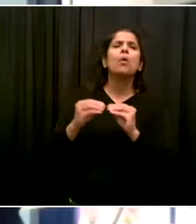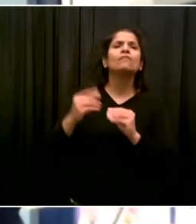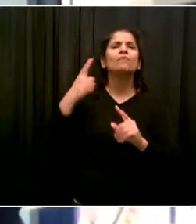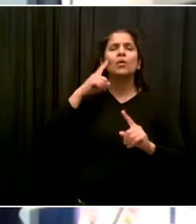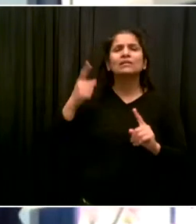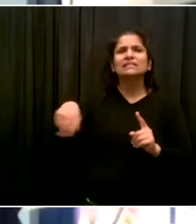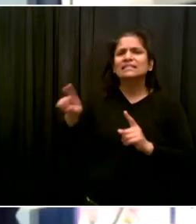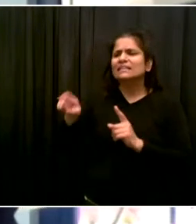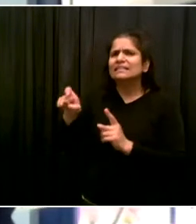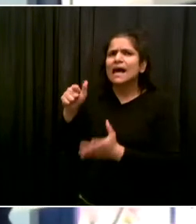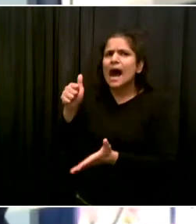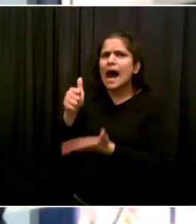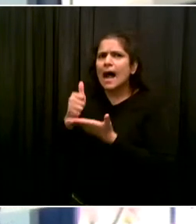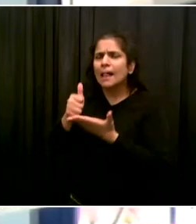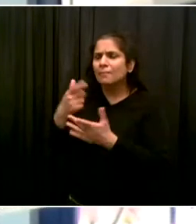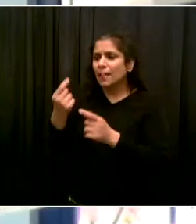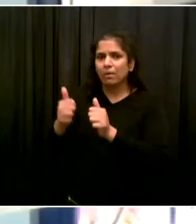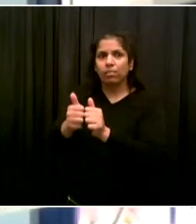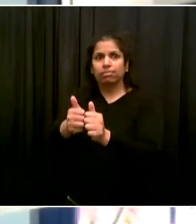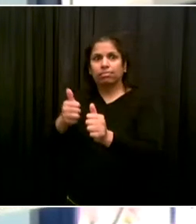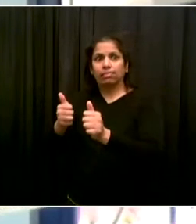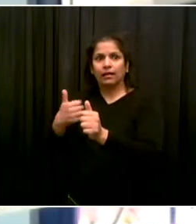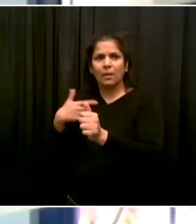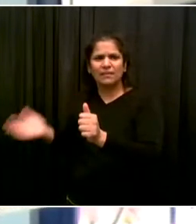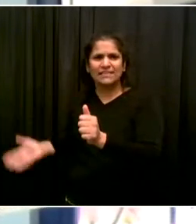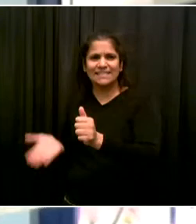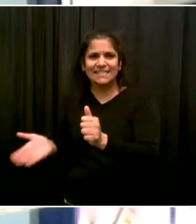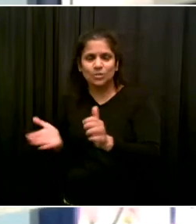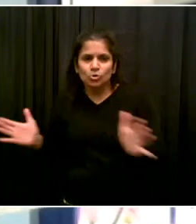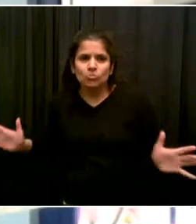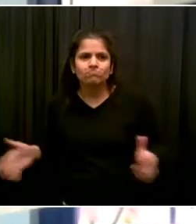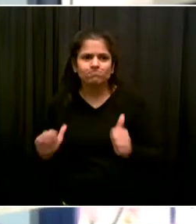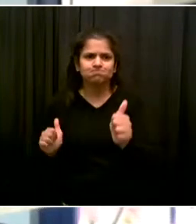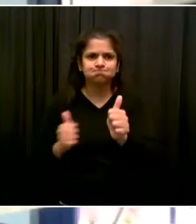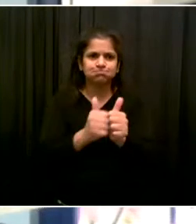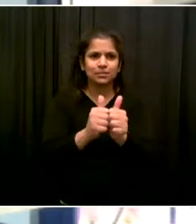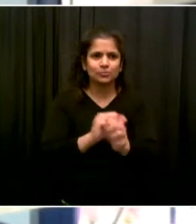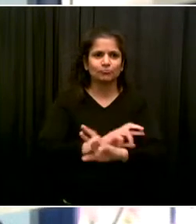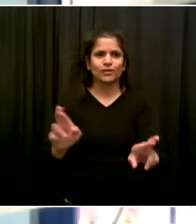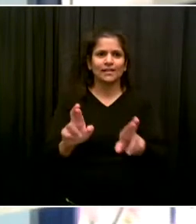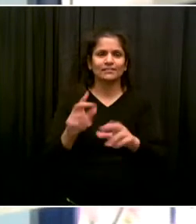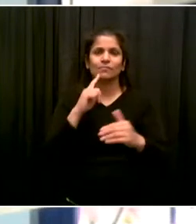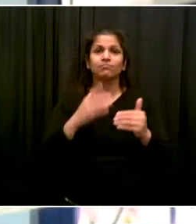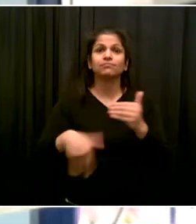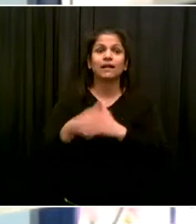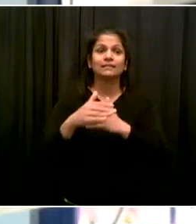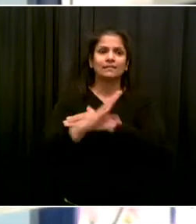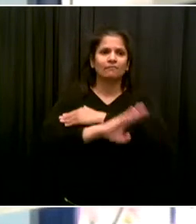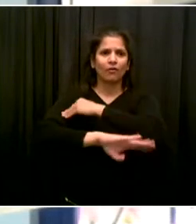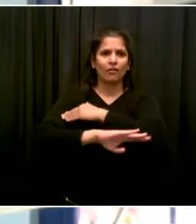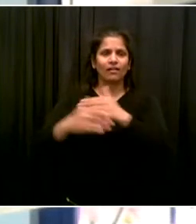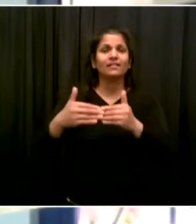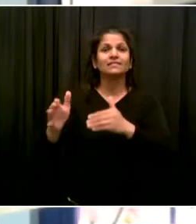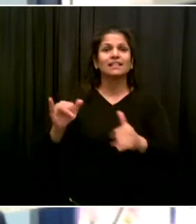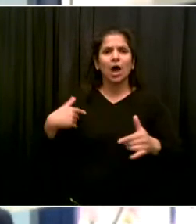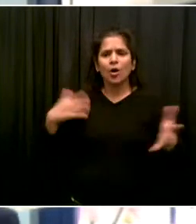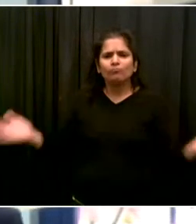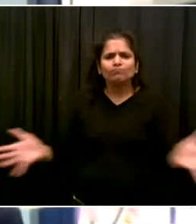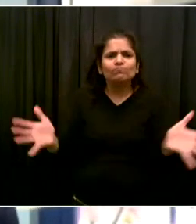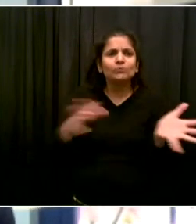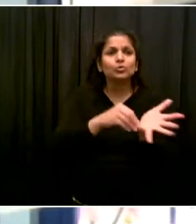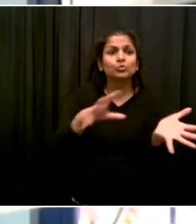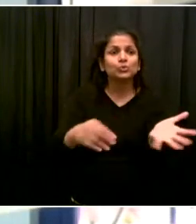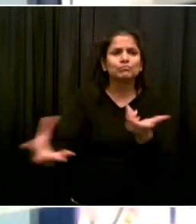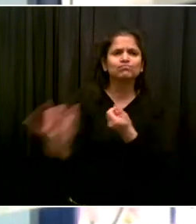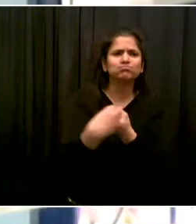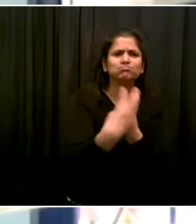families to engage in their school community. That's why I'm so excited about Summer Rising. I know children in every borough will benefit tremendously